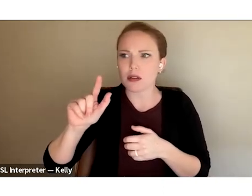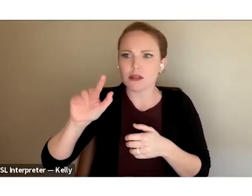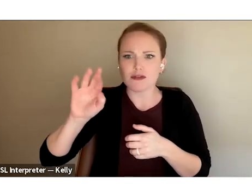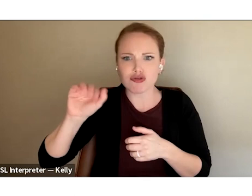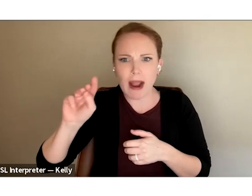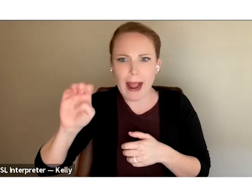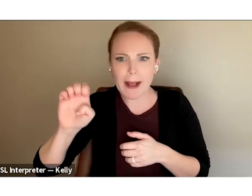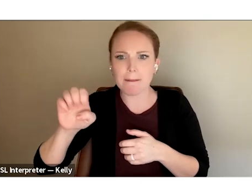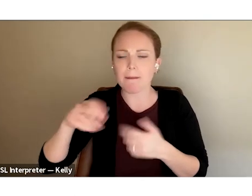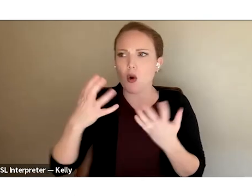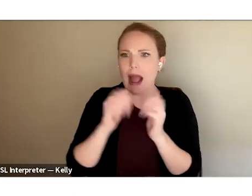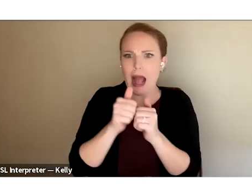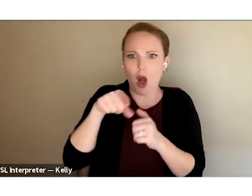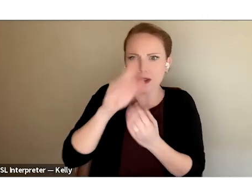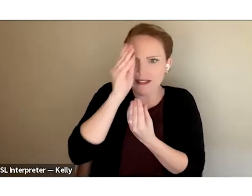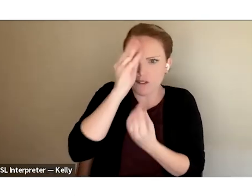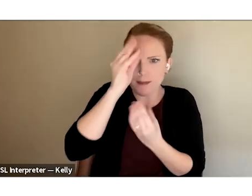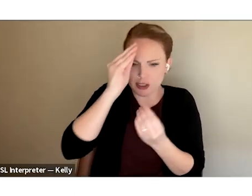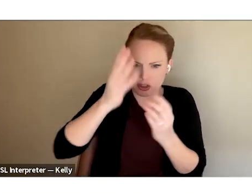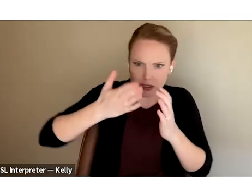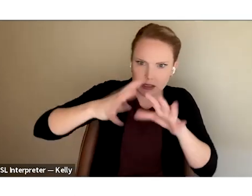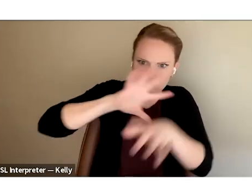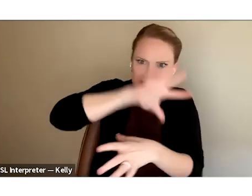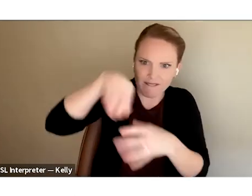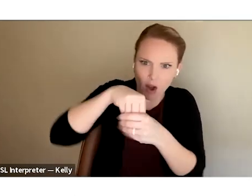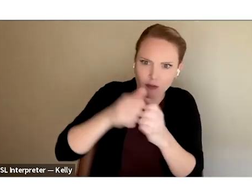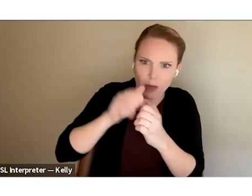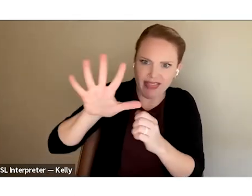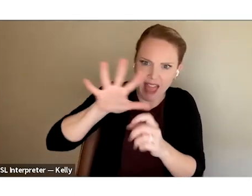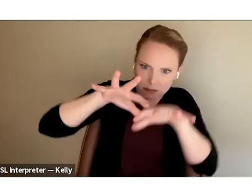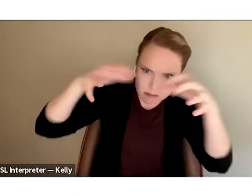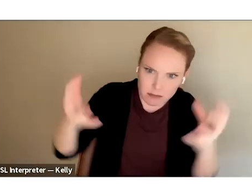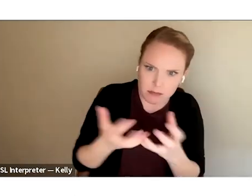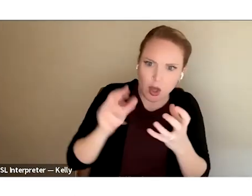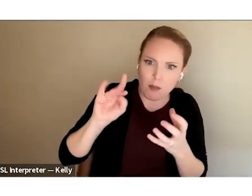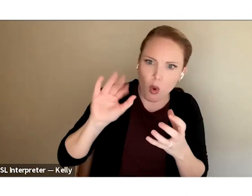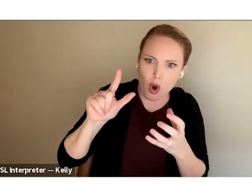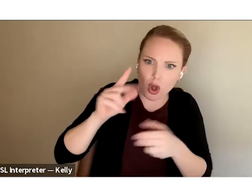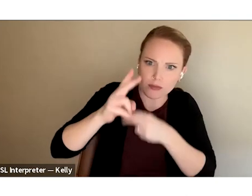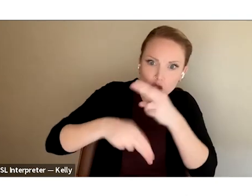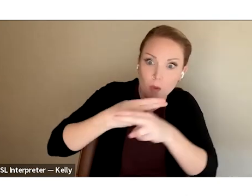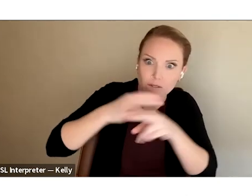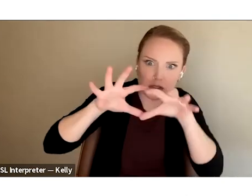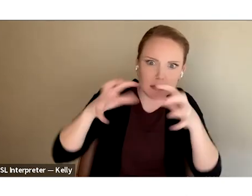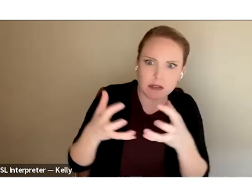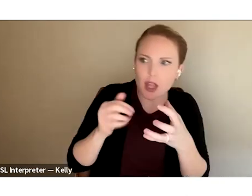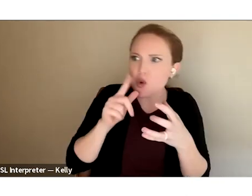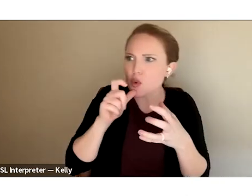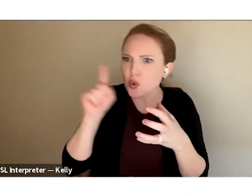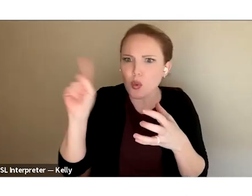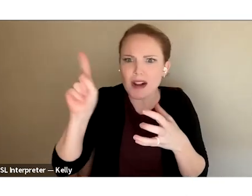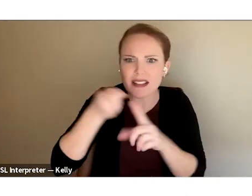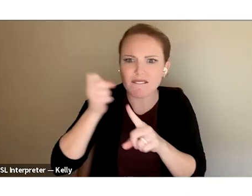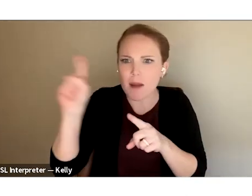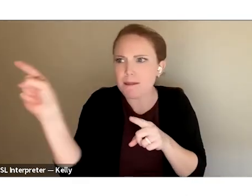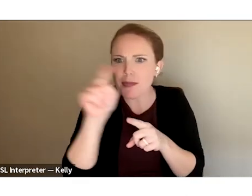that information operates within. And where that comes from, the position of who or what is